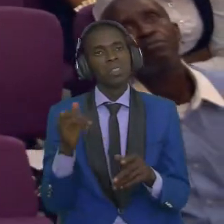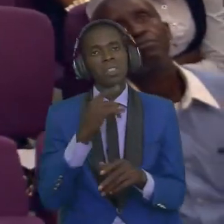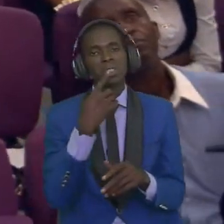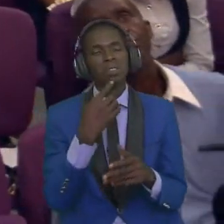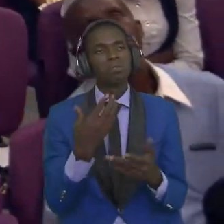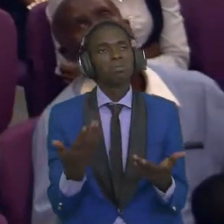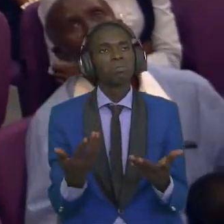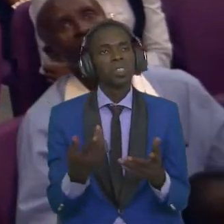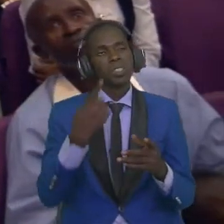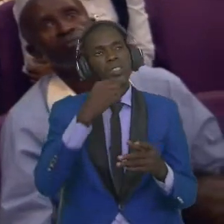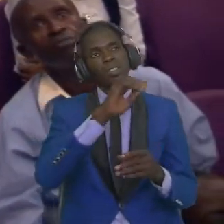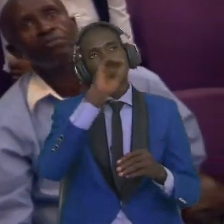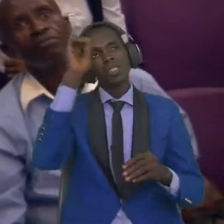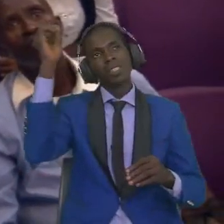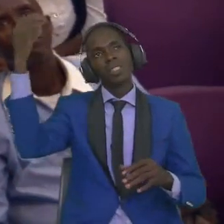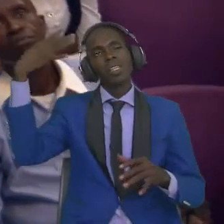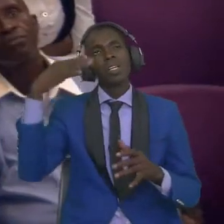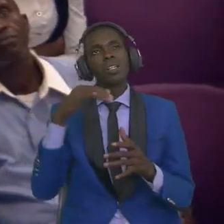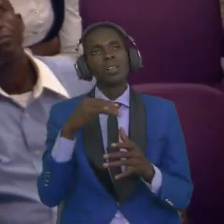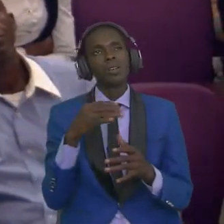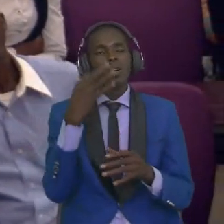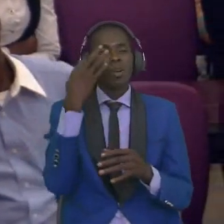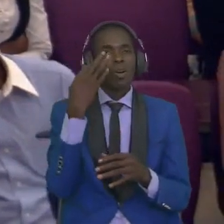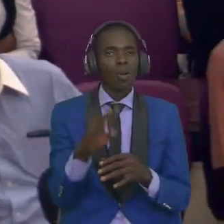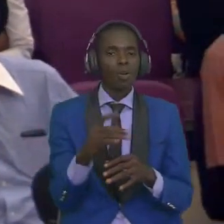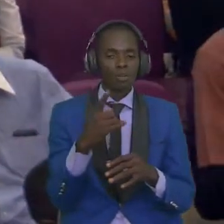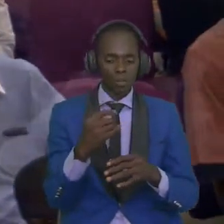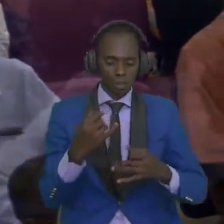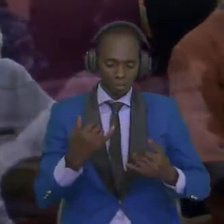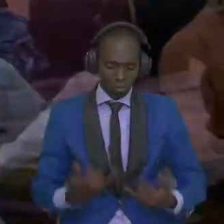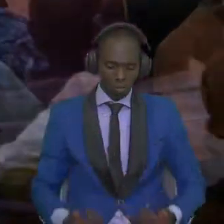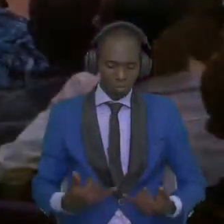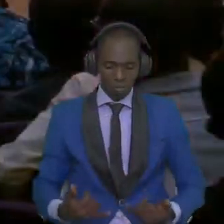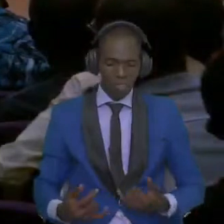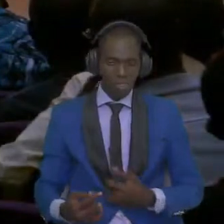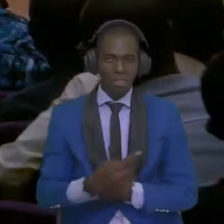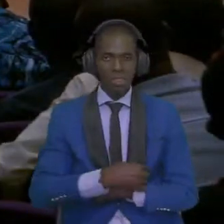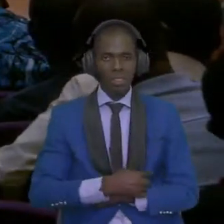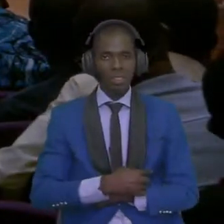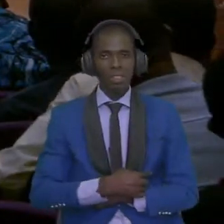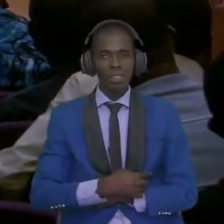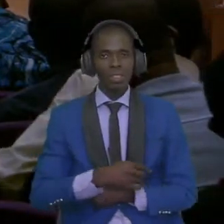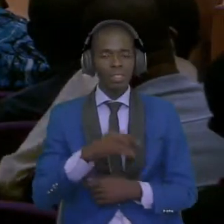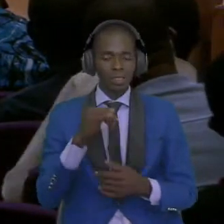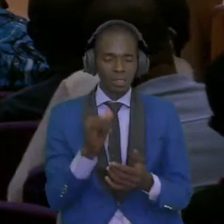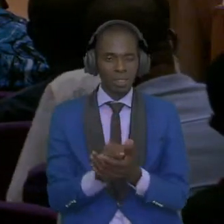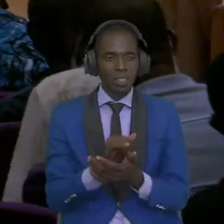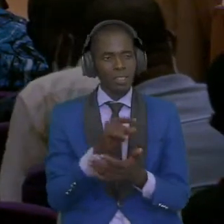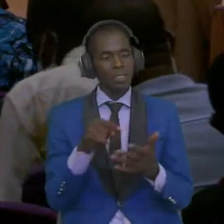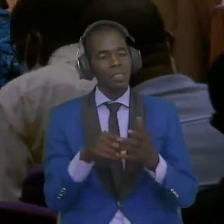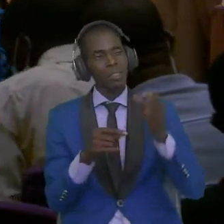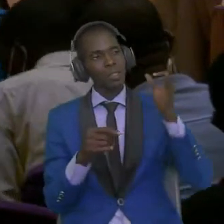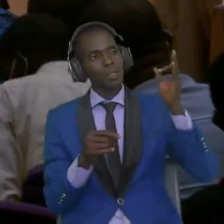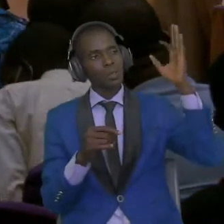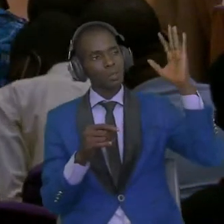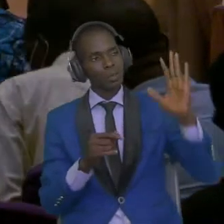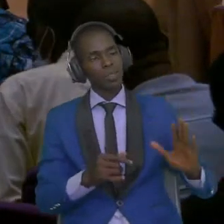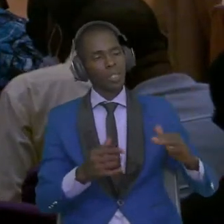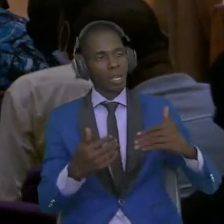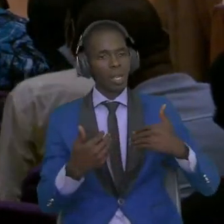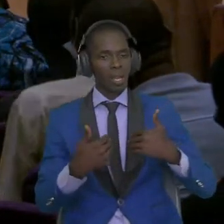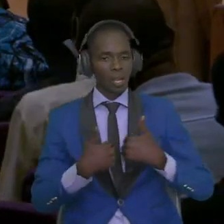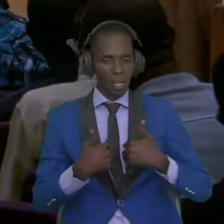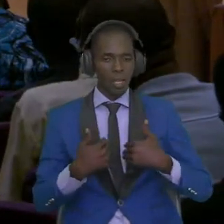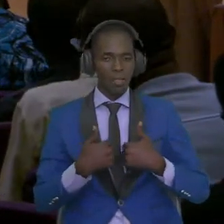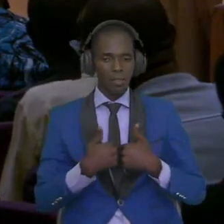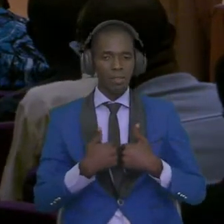say, the grace that of the present day now, that these preachers and believers have.